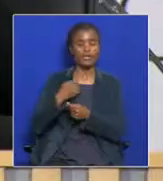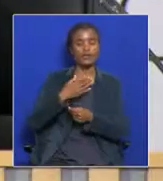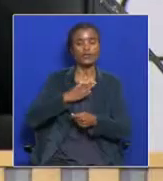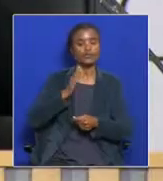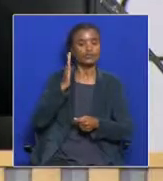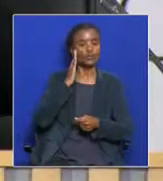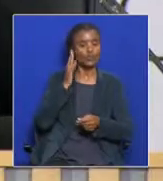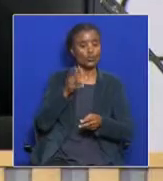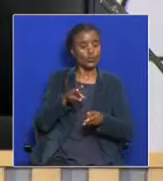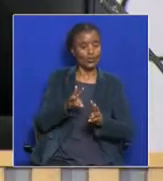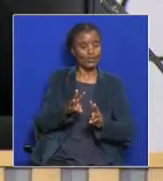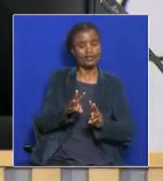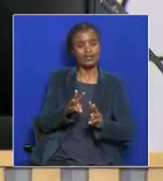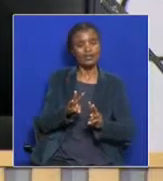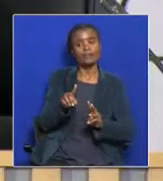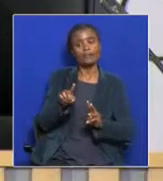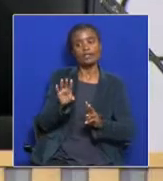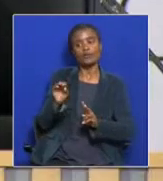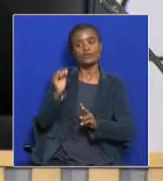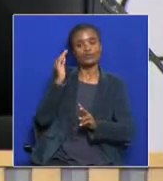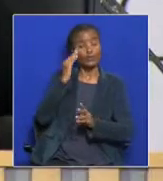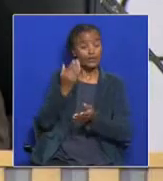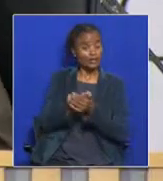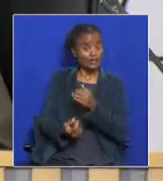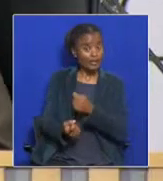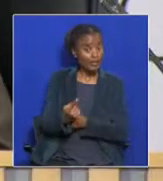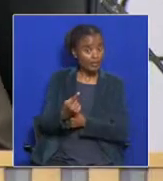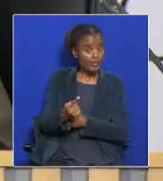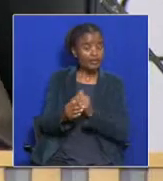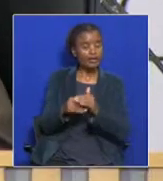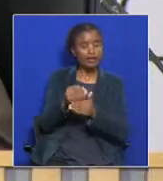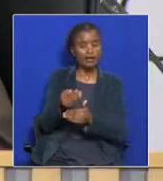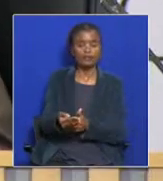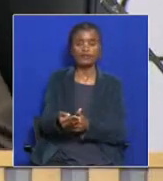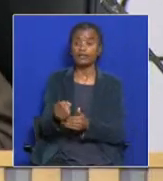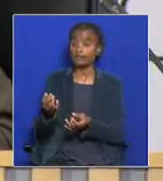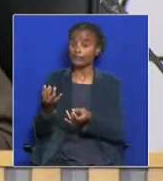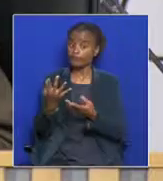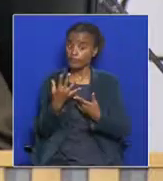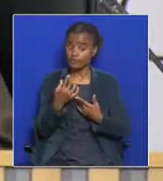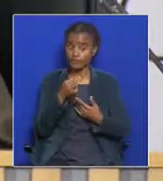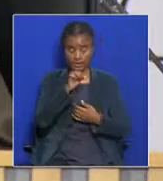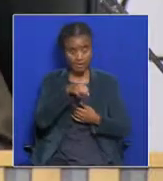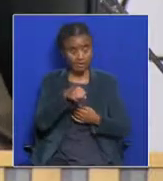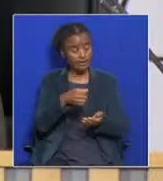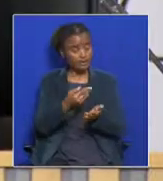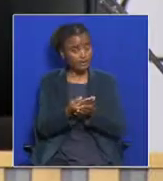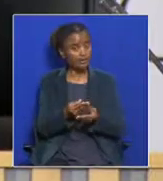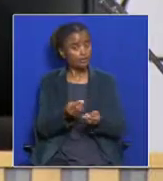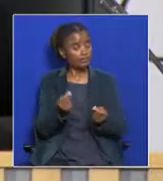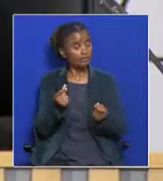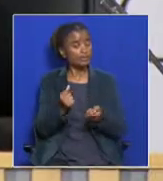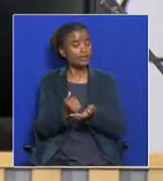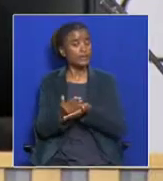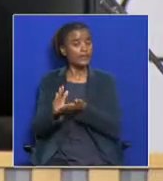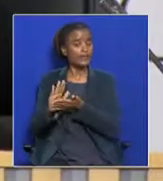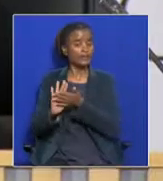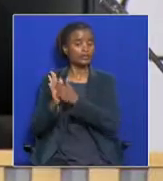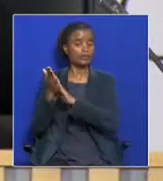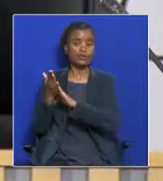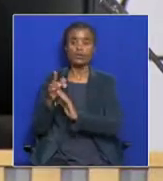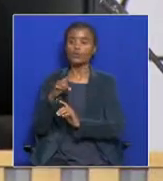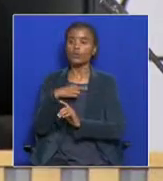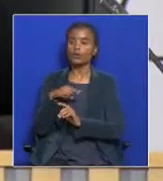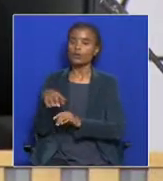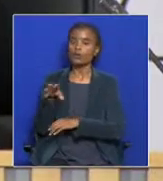Then the next step, if they tell me, yes, we can dispose or we can destroy, every drug investigator knows about a SAP